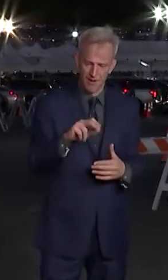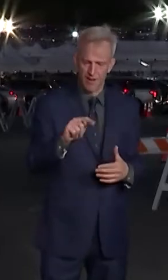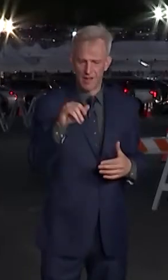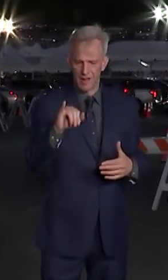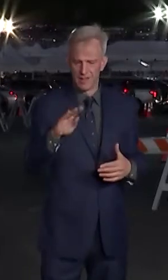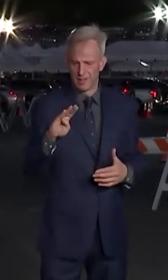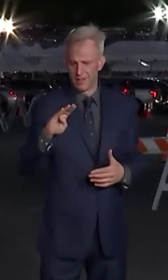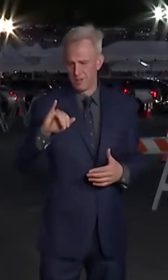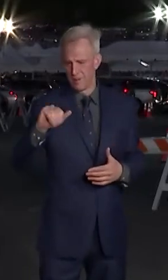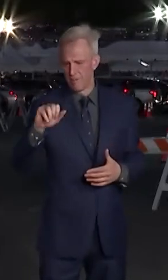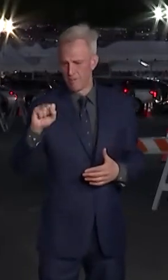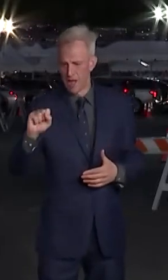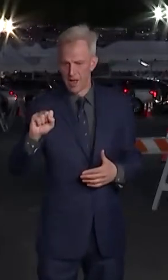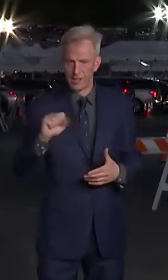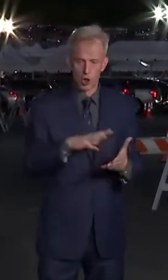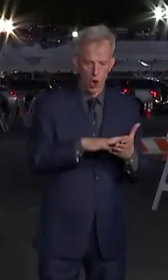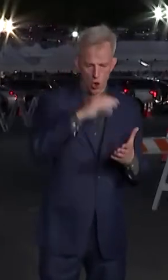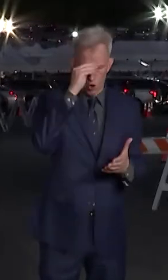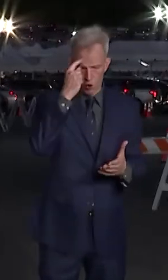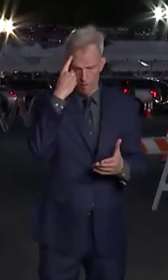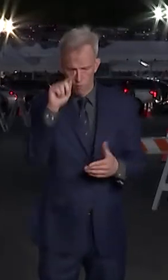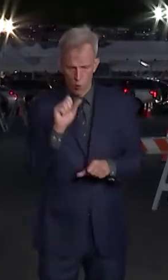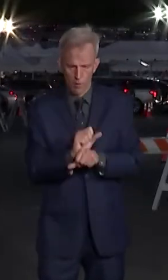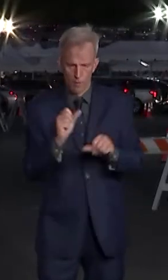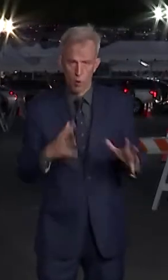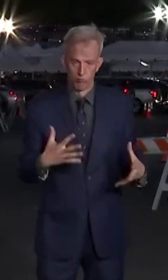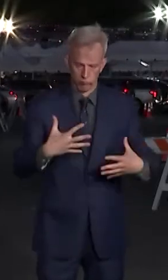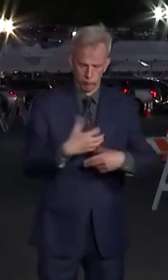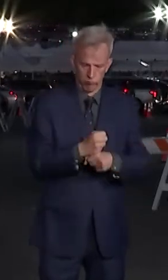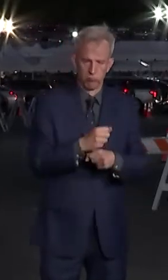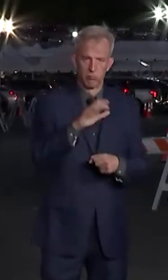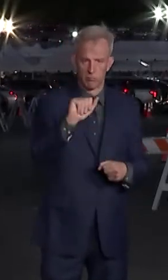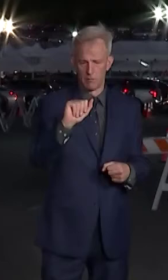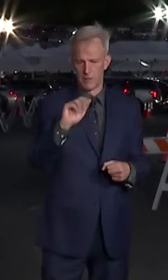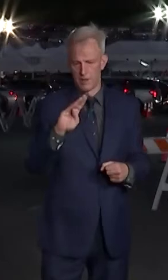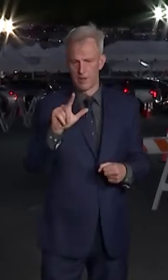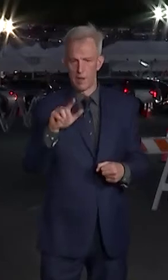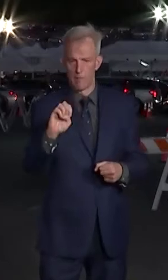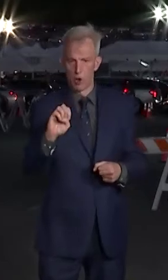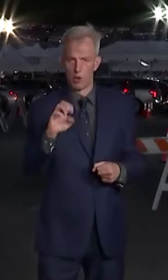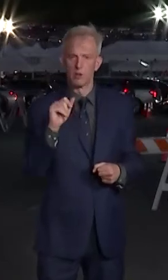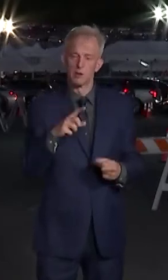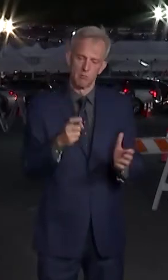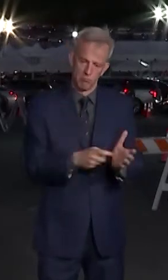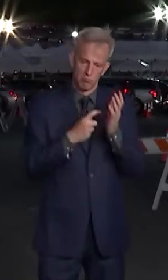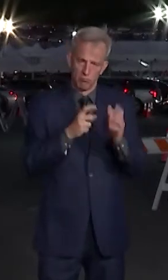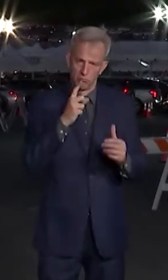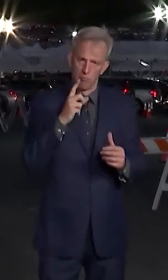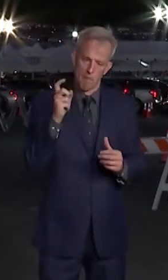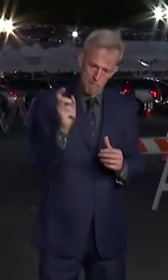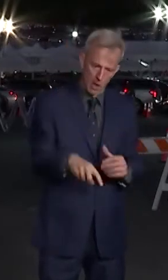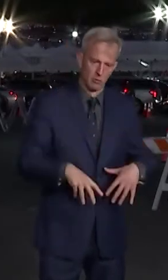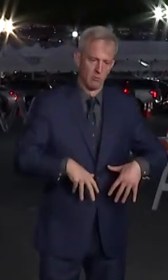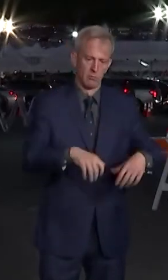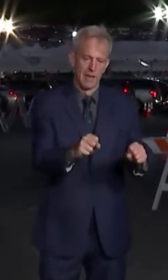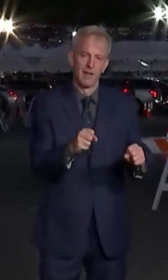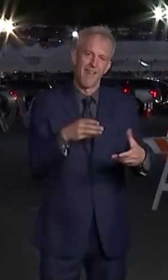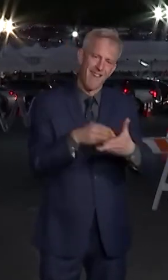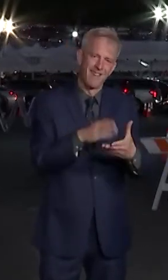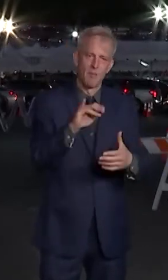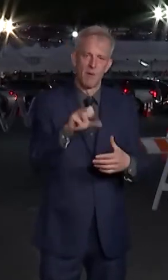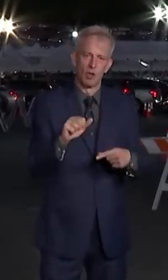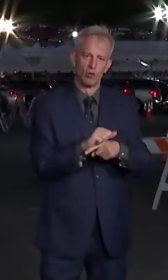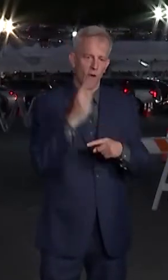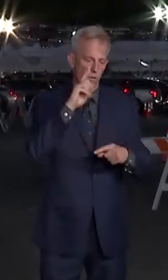or ABLE program, an initiative that will give mandatory implicit bias training program to all city employees.